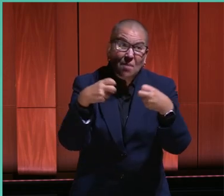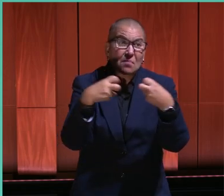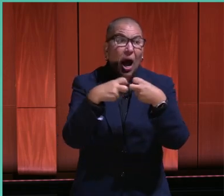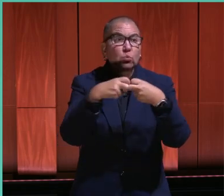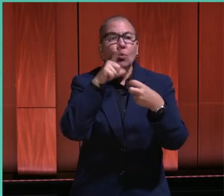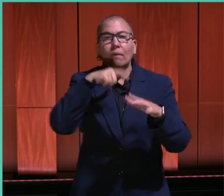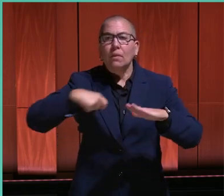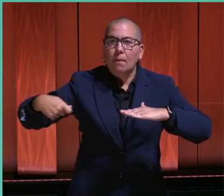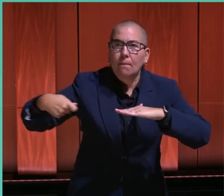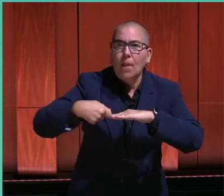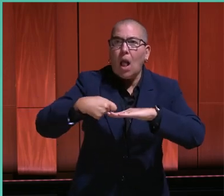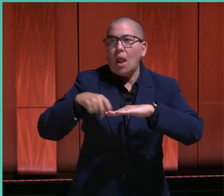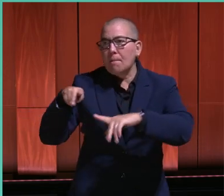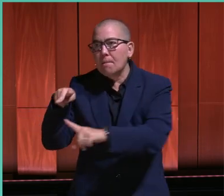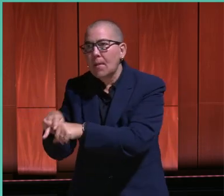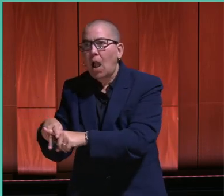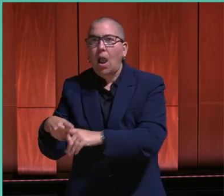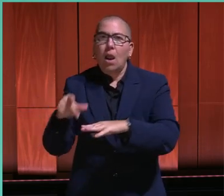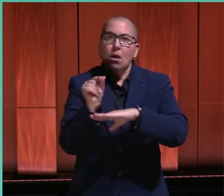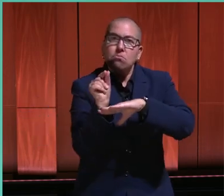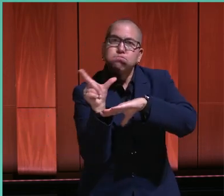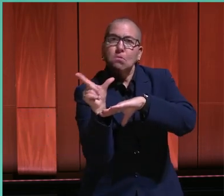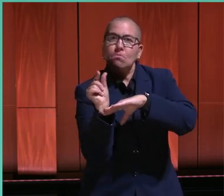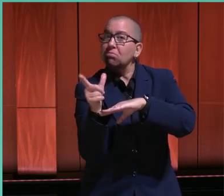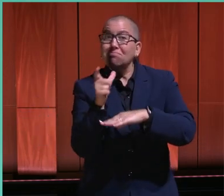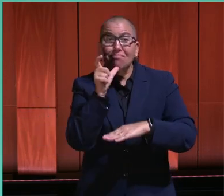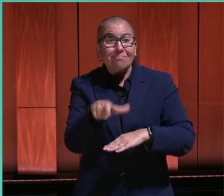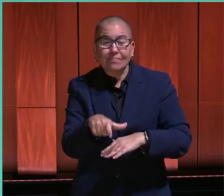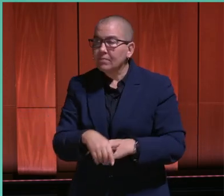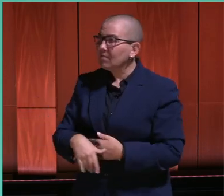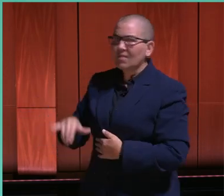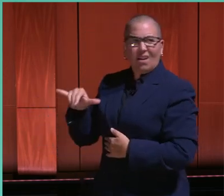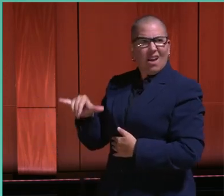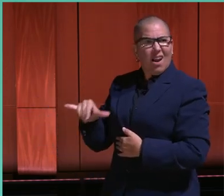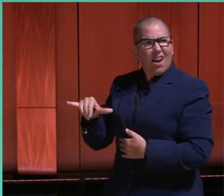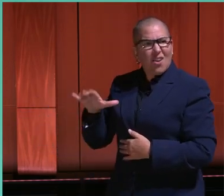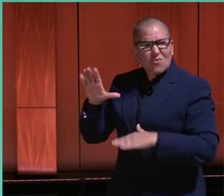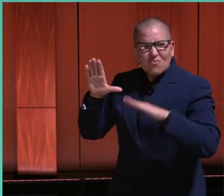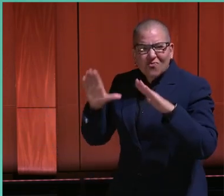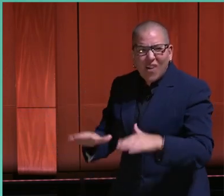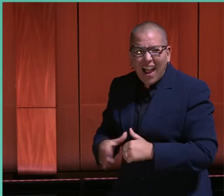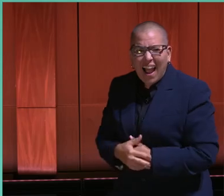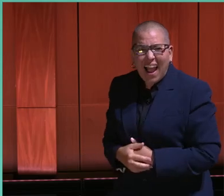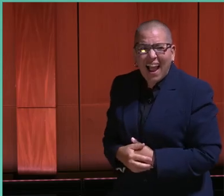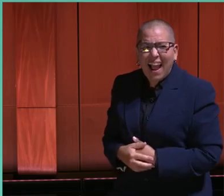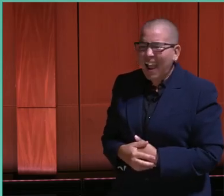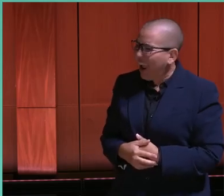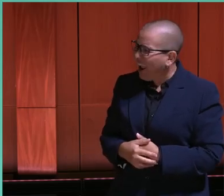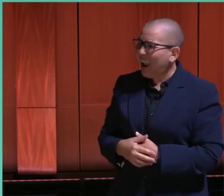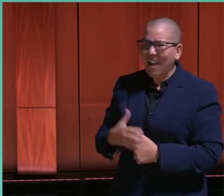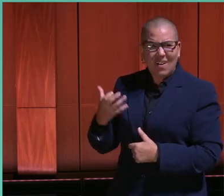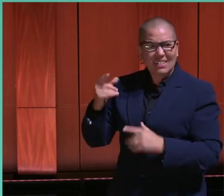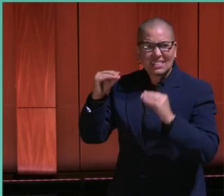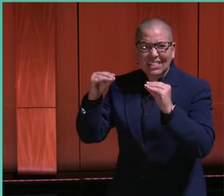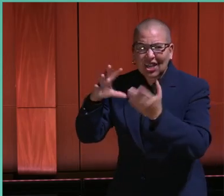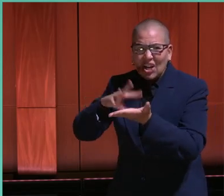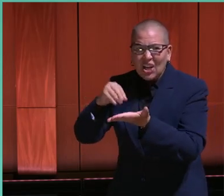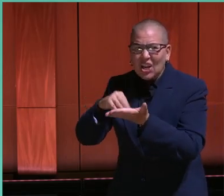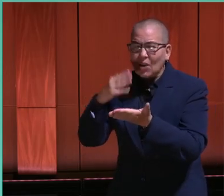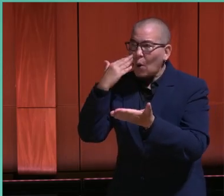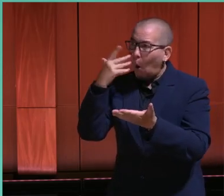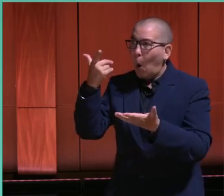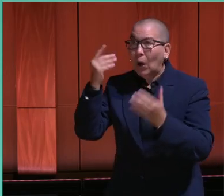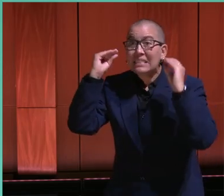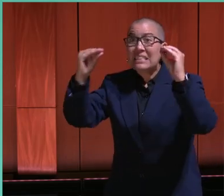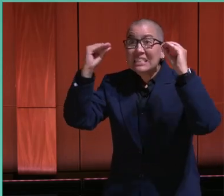longer and learn for longer. That's great, yeah, and we want them to learn for as long as possible. Of course, right? That's great. How are teachers or staff